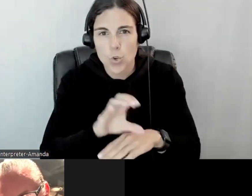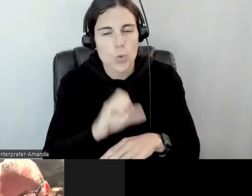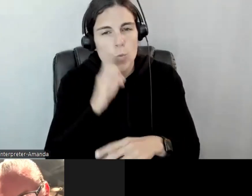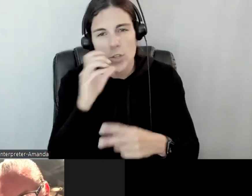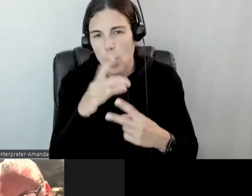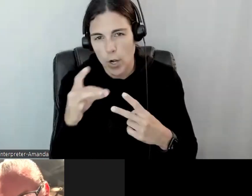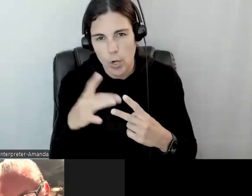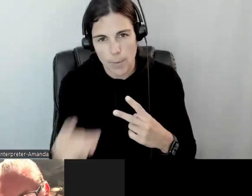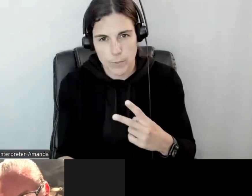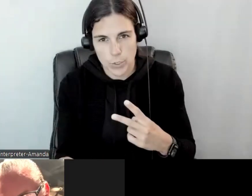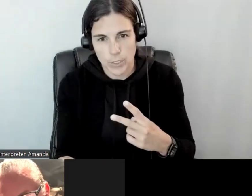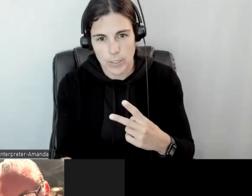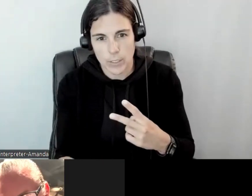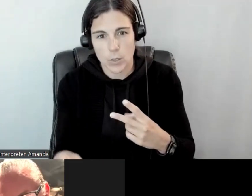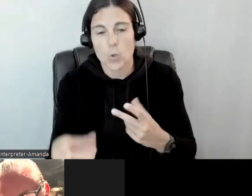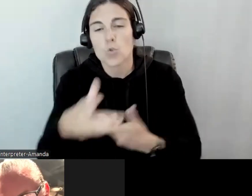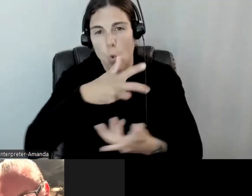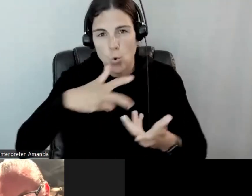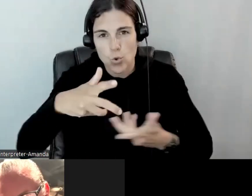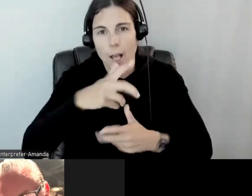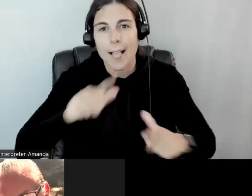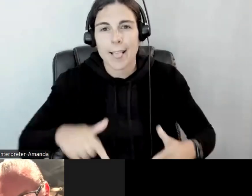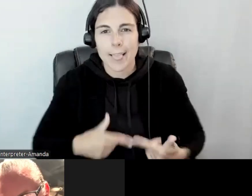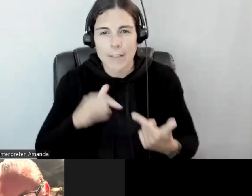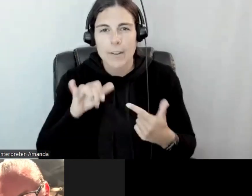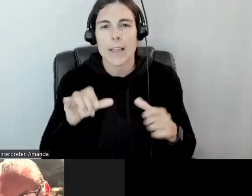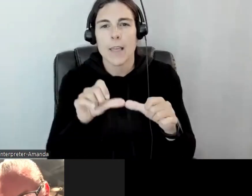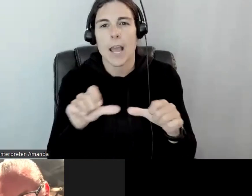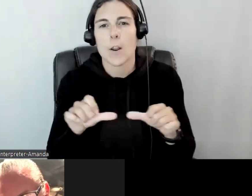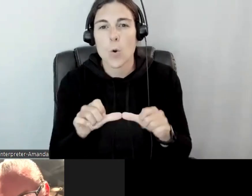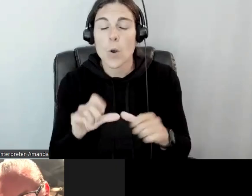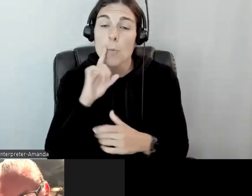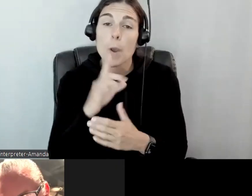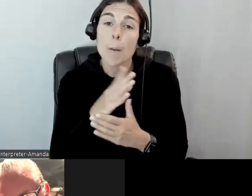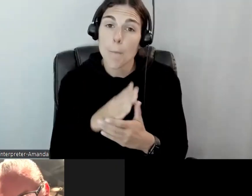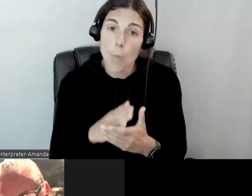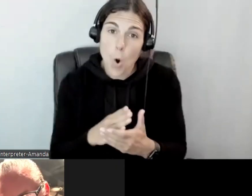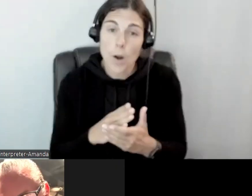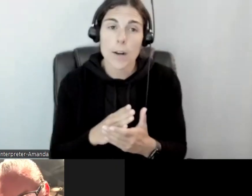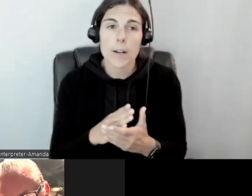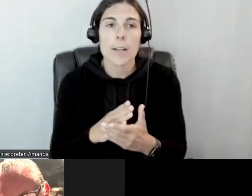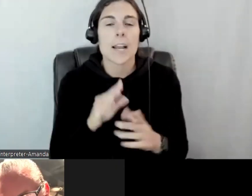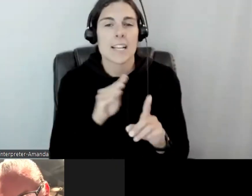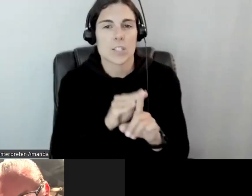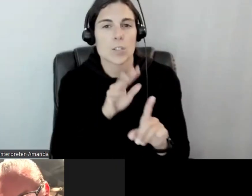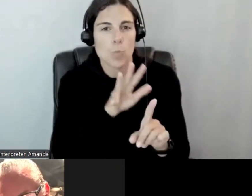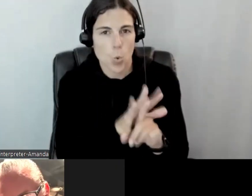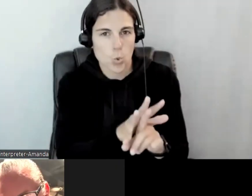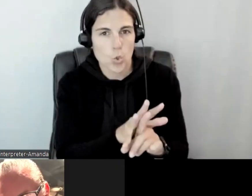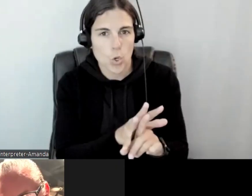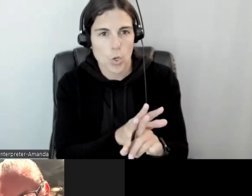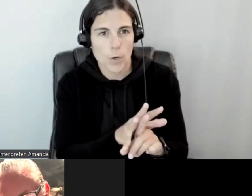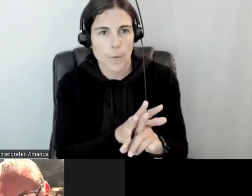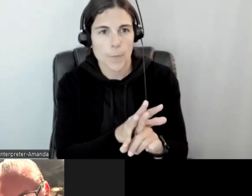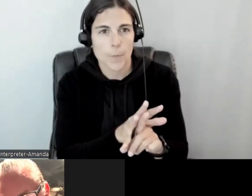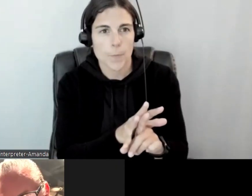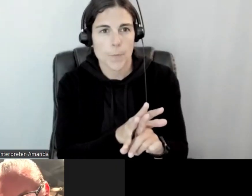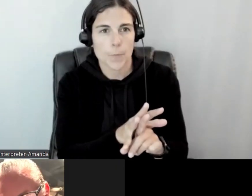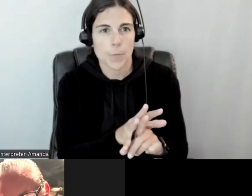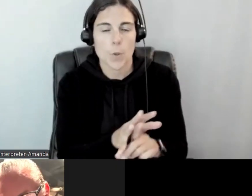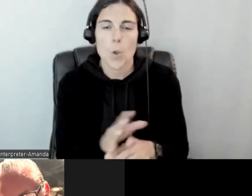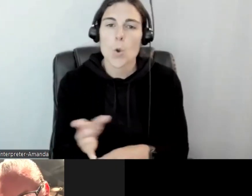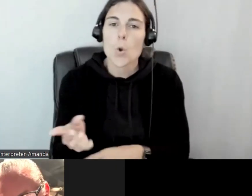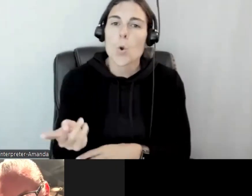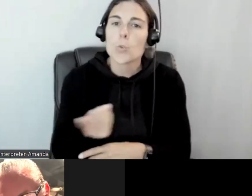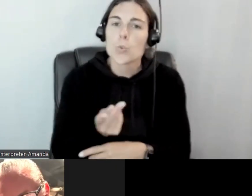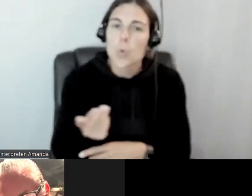an option socially living in that area. So I think part of it also is about exposure, right? I mean, so like we're talking